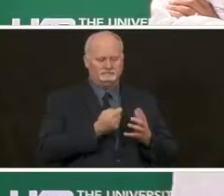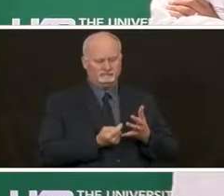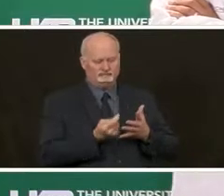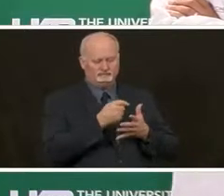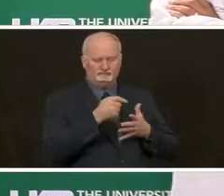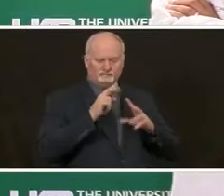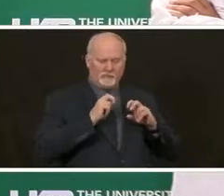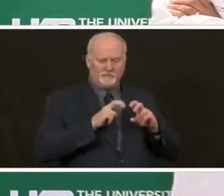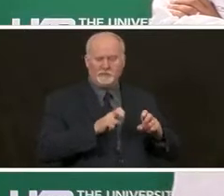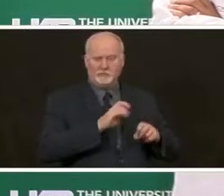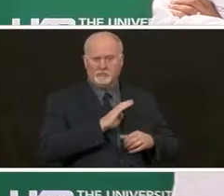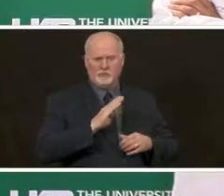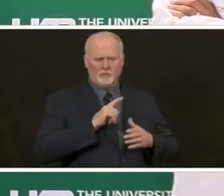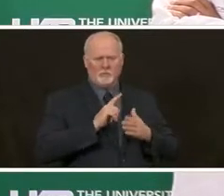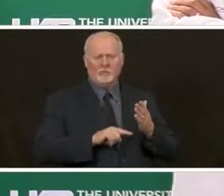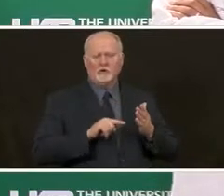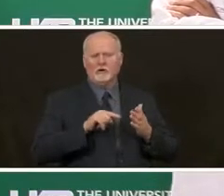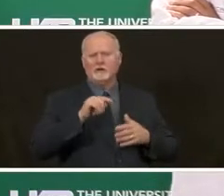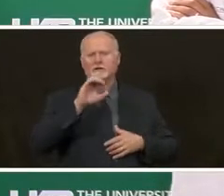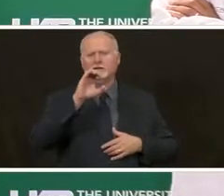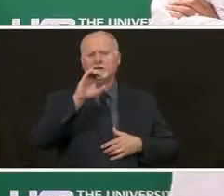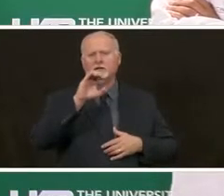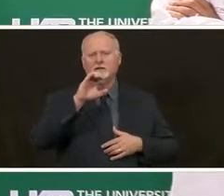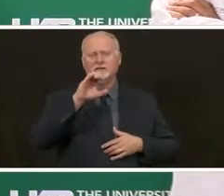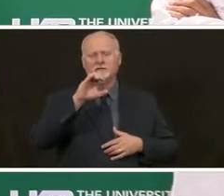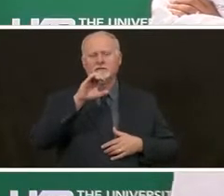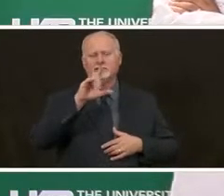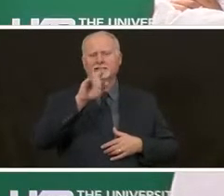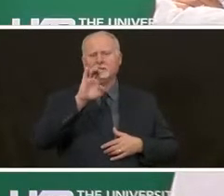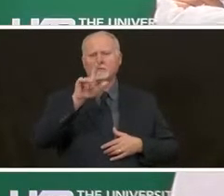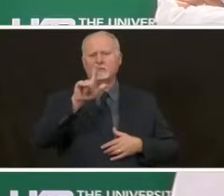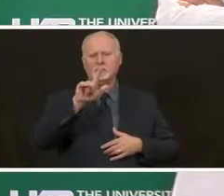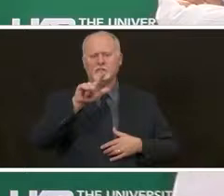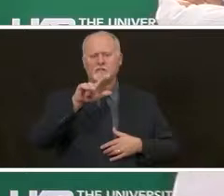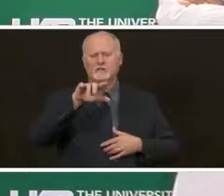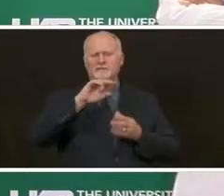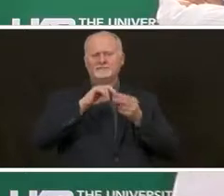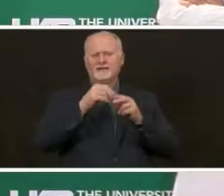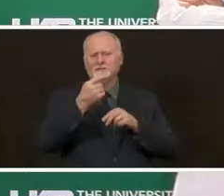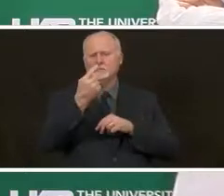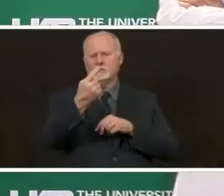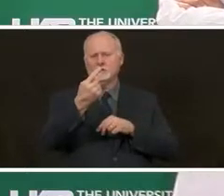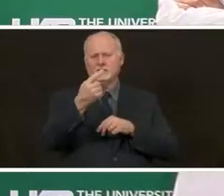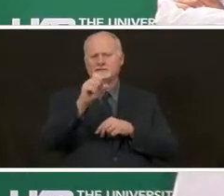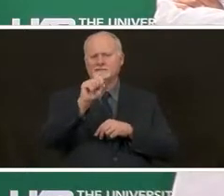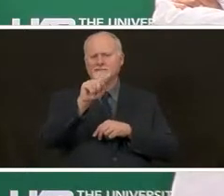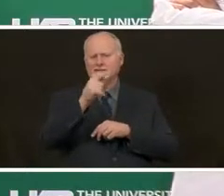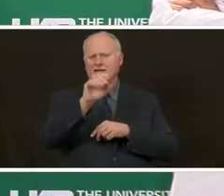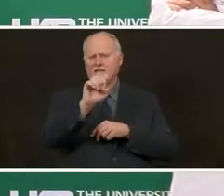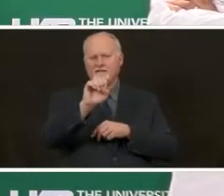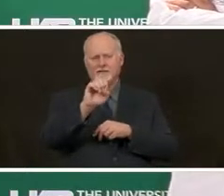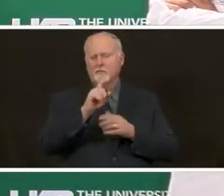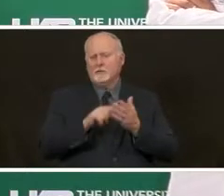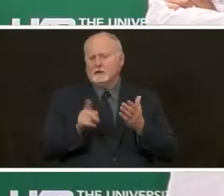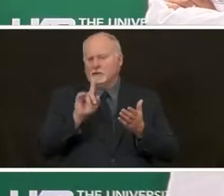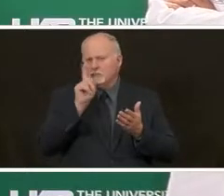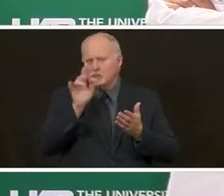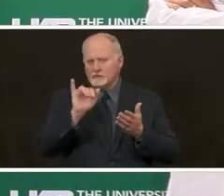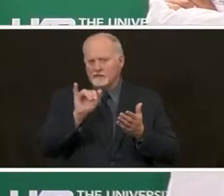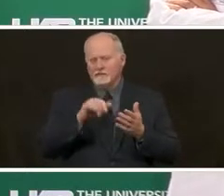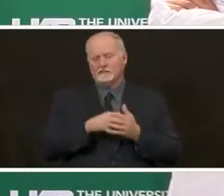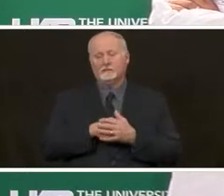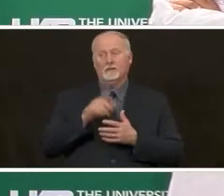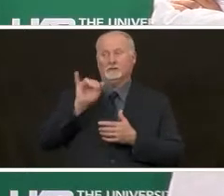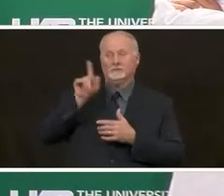trial would look like. And certainly having IND approval from the FDA will be a necessary component to